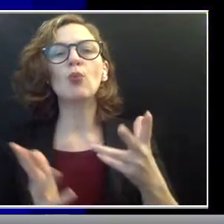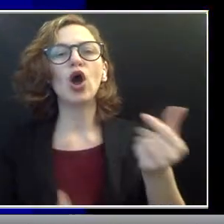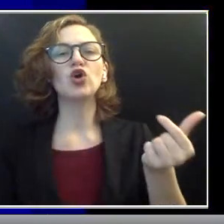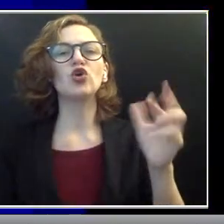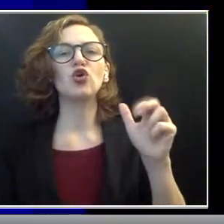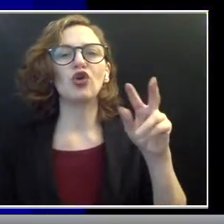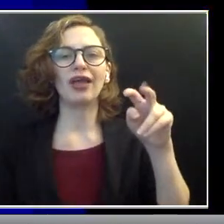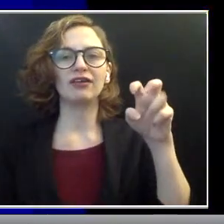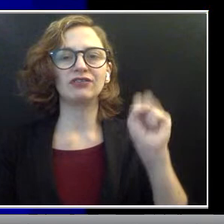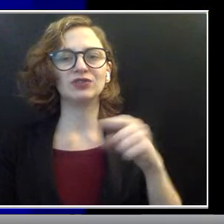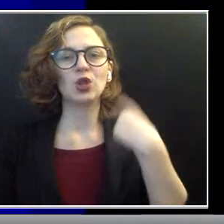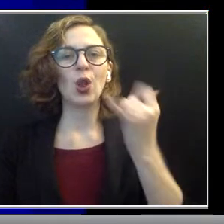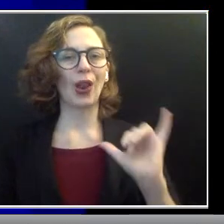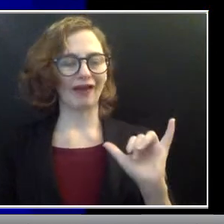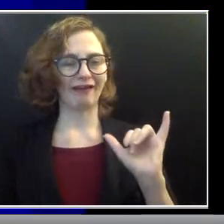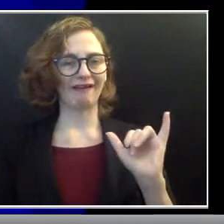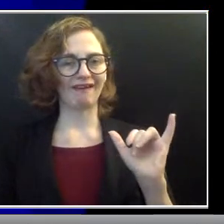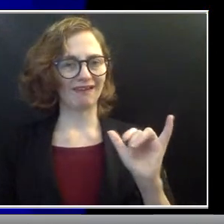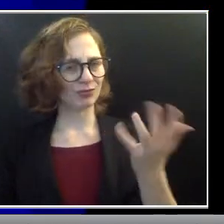looking at here? So this is a